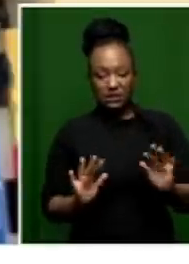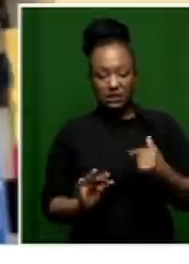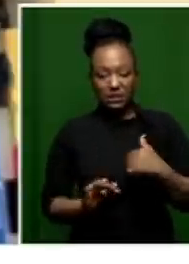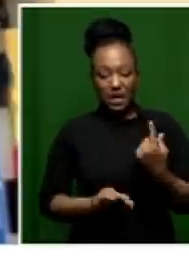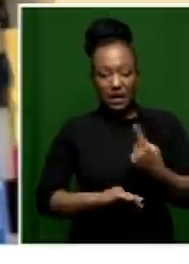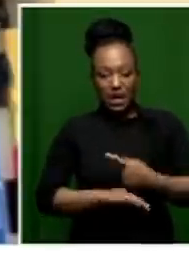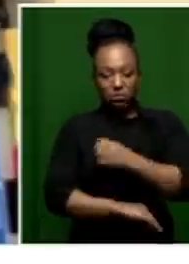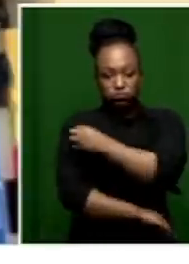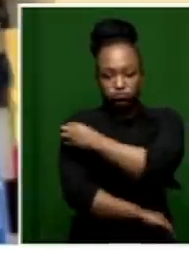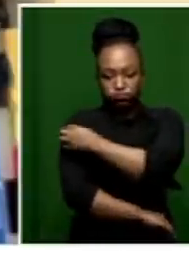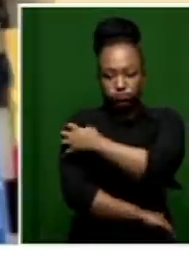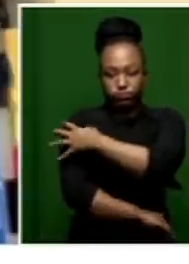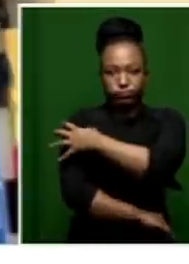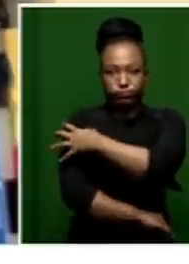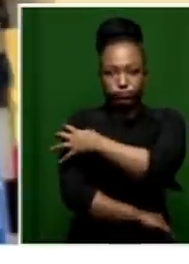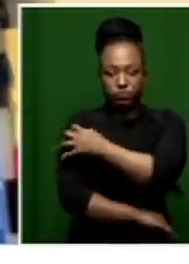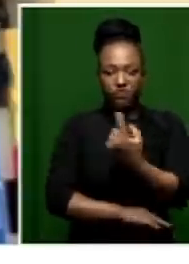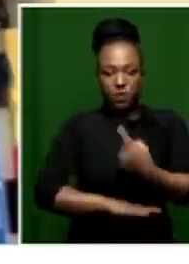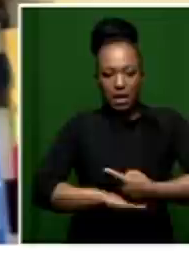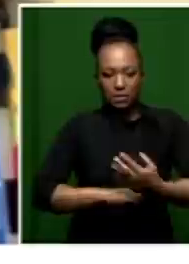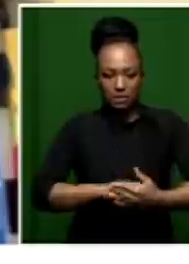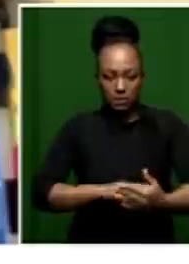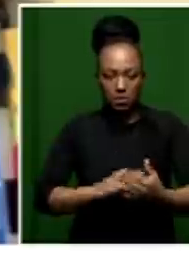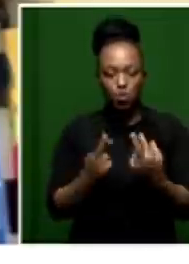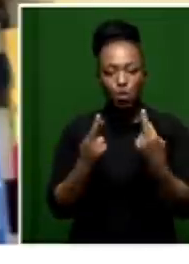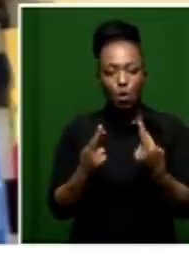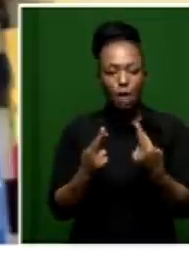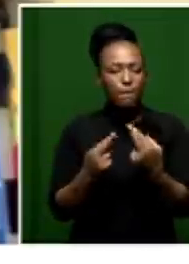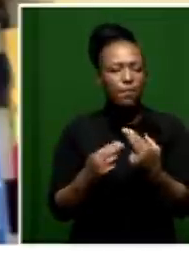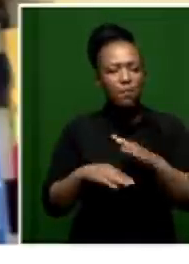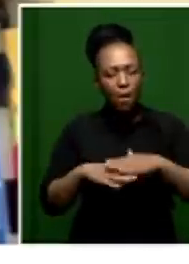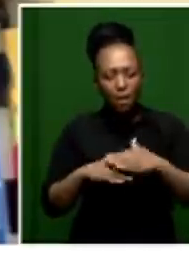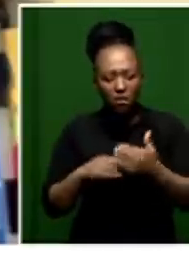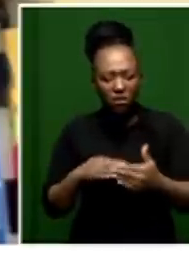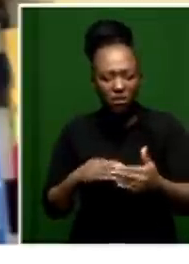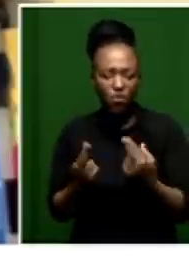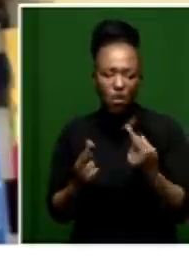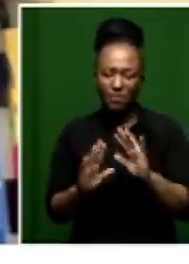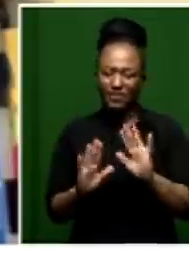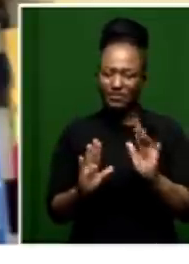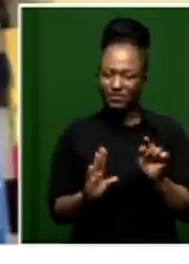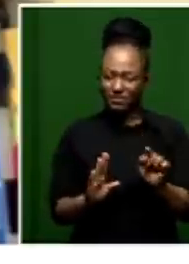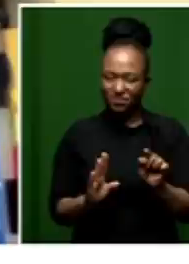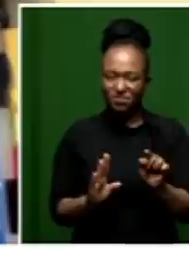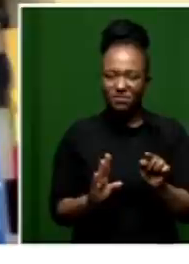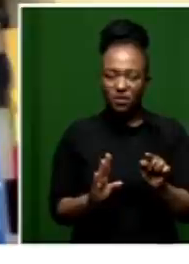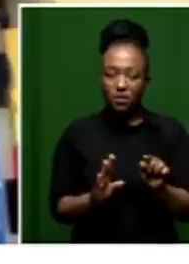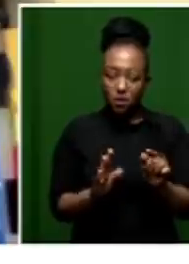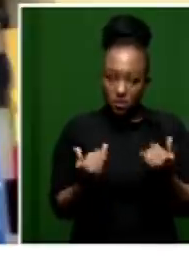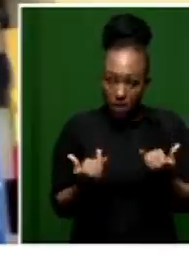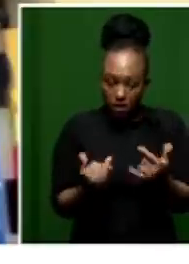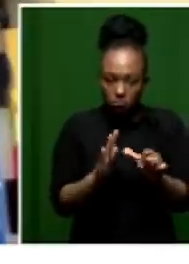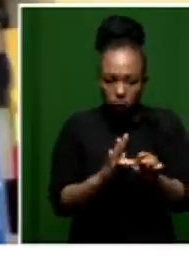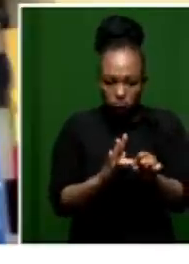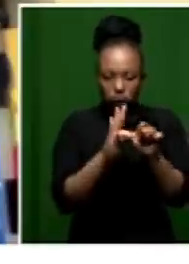of days after that, yeah, and we really hope that's not the case, yeah, and that's why it is so important